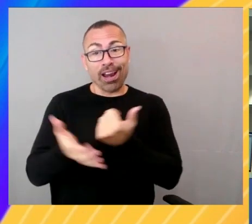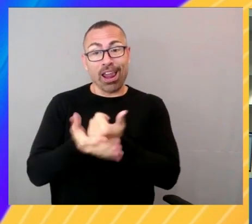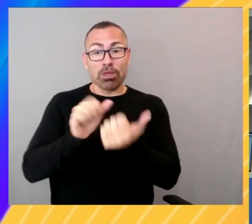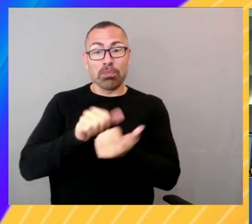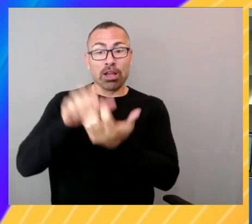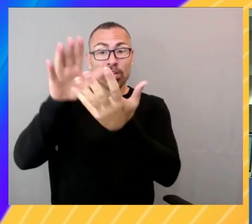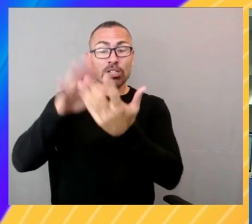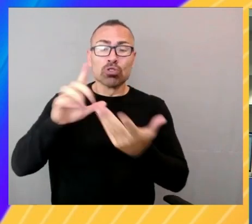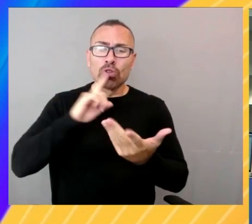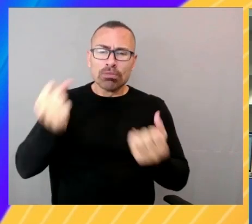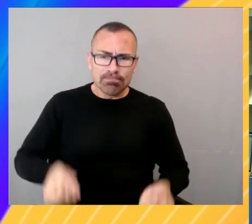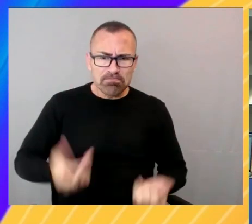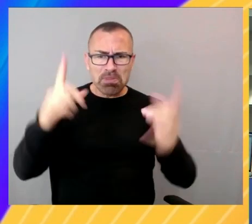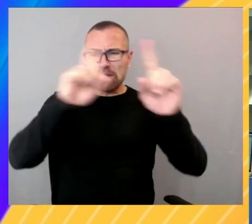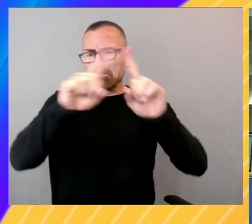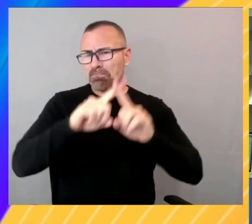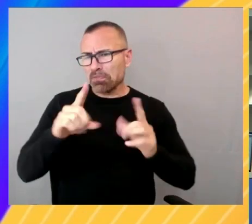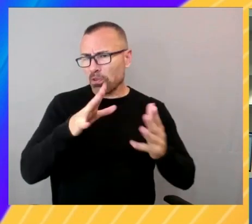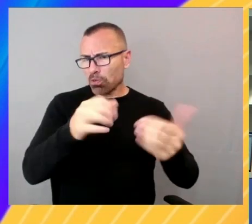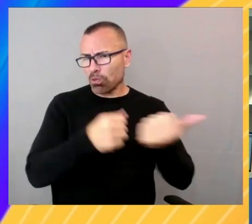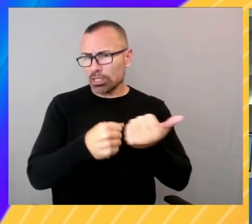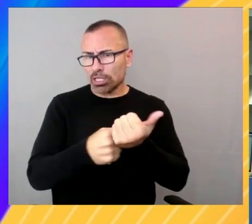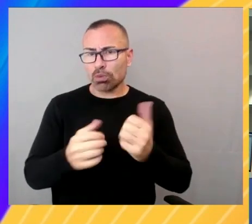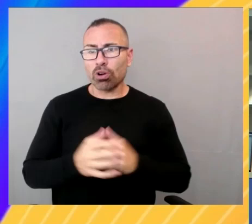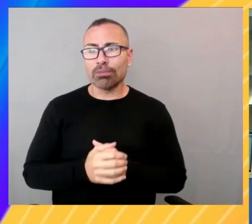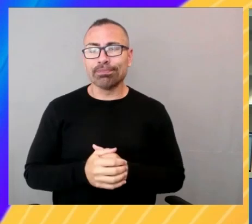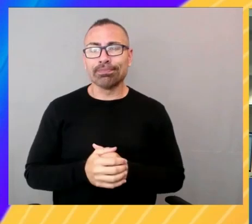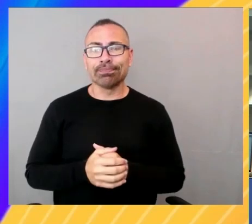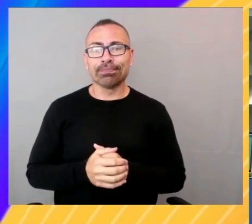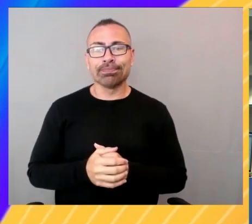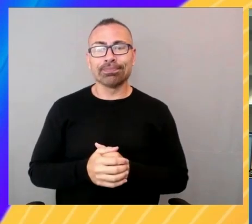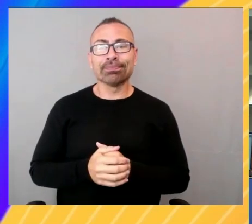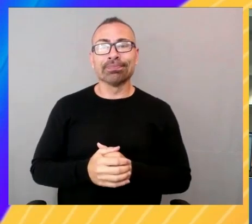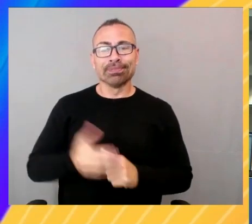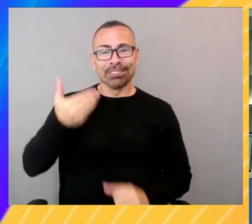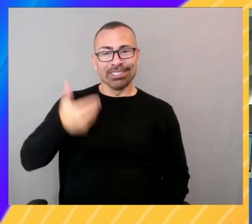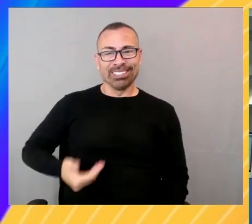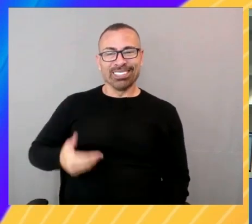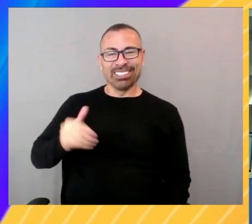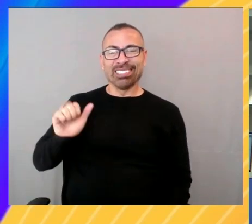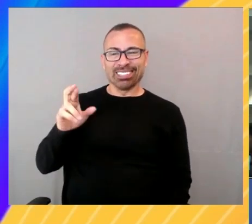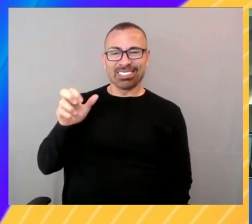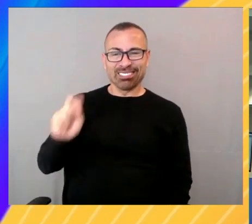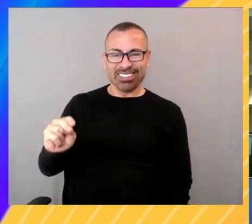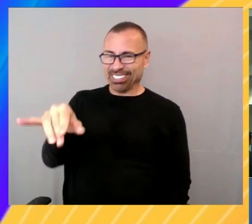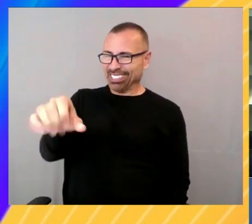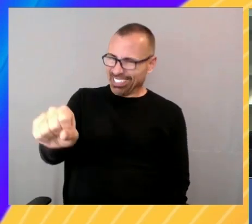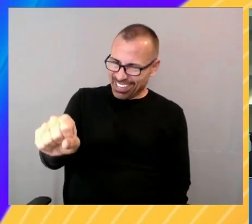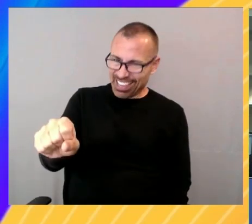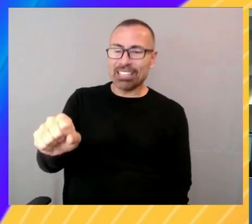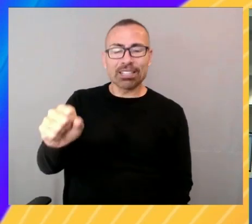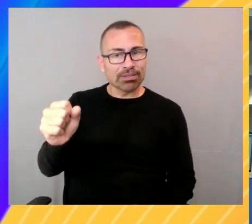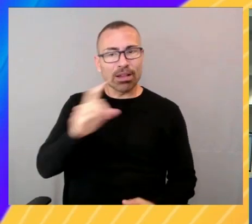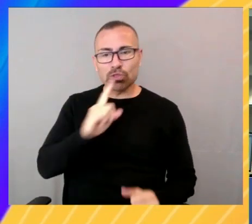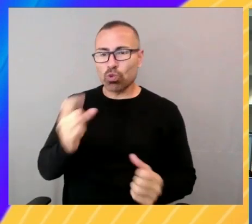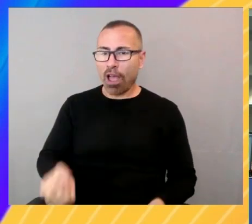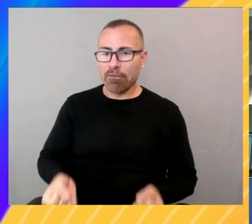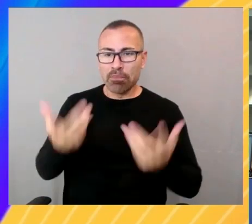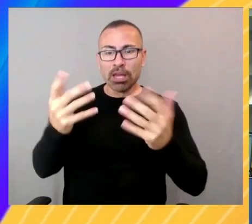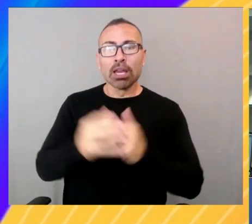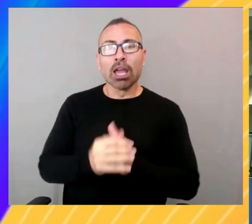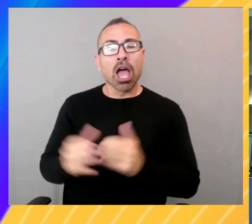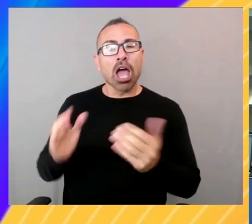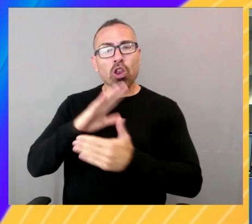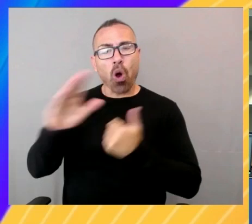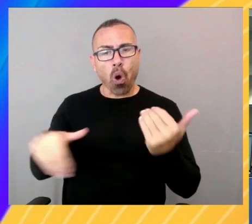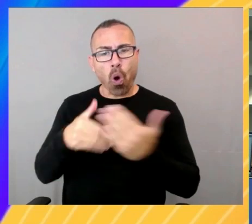of these resources that we have from our AWS teams, all of these are shared with our partners. So one of the things that's great is, even let's say